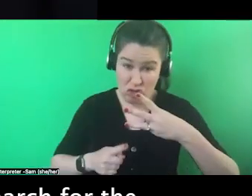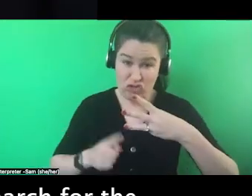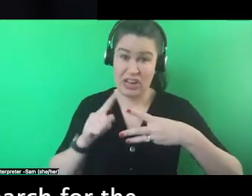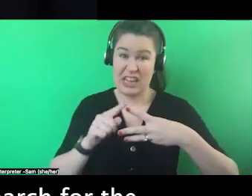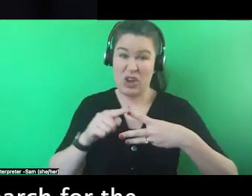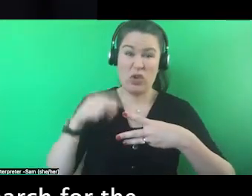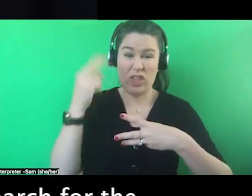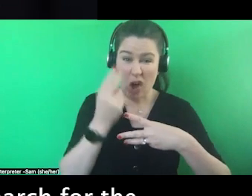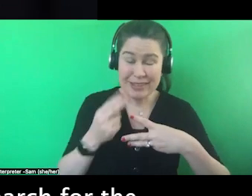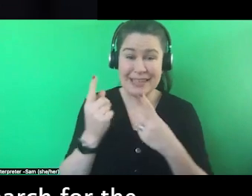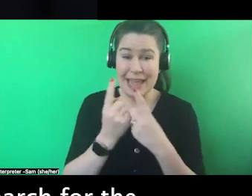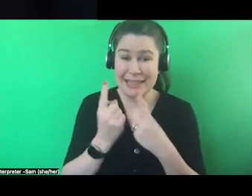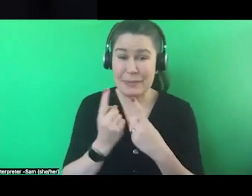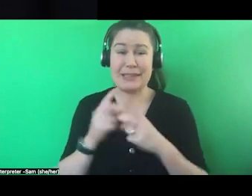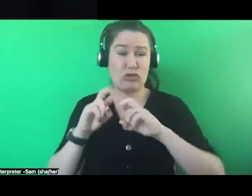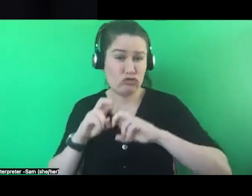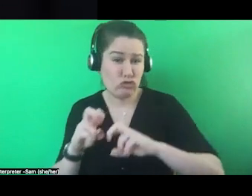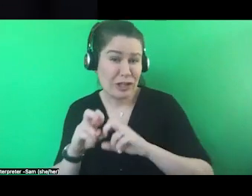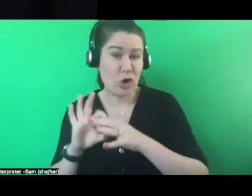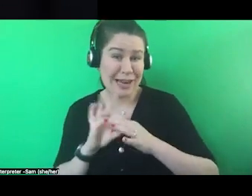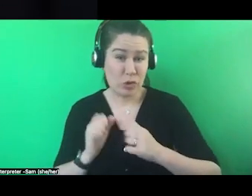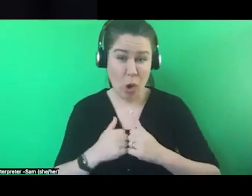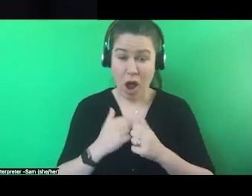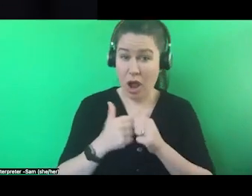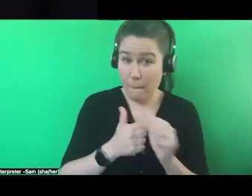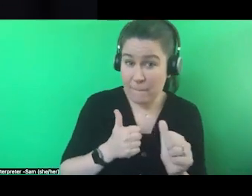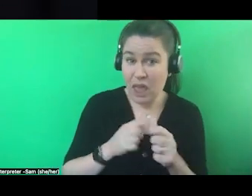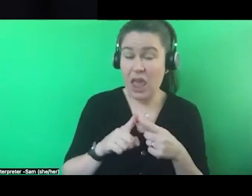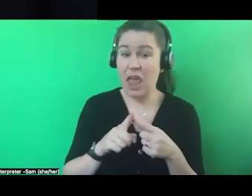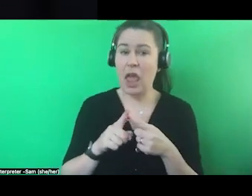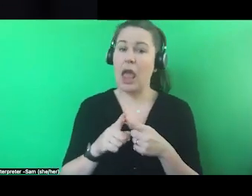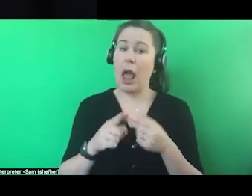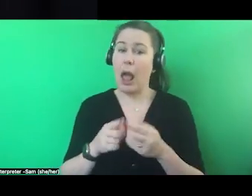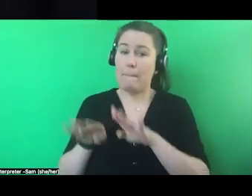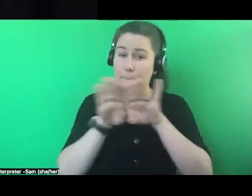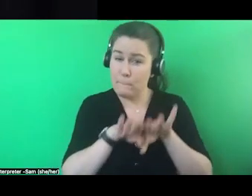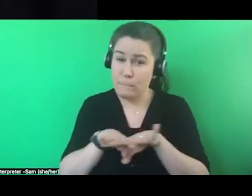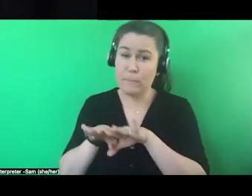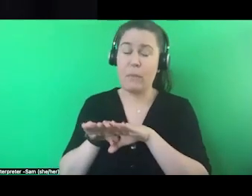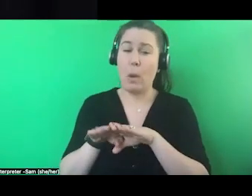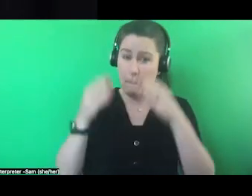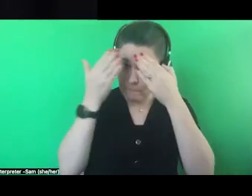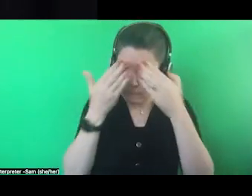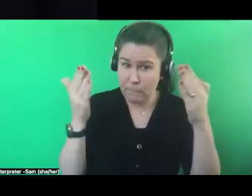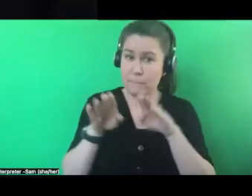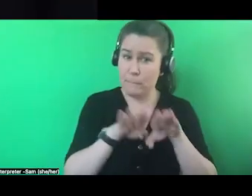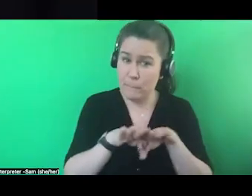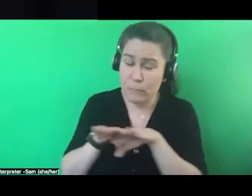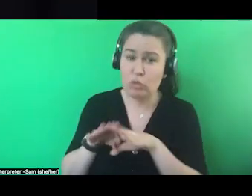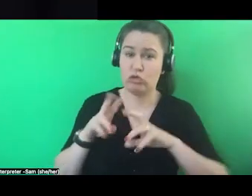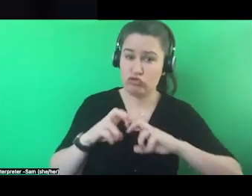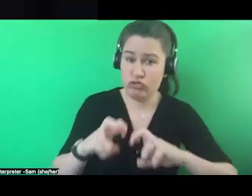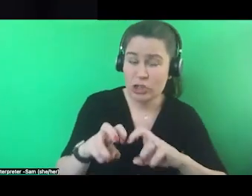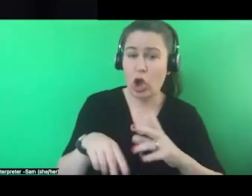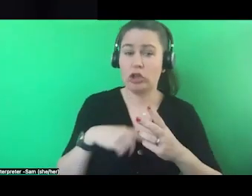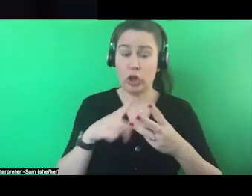research for the company, mutual research with the Lavanderia and the institutions,